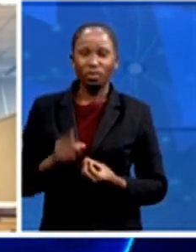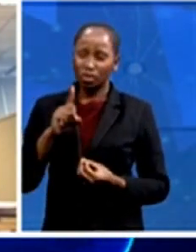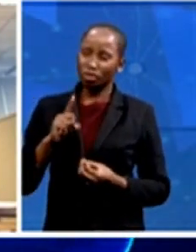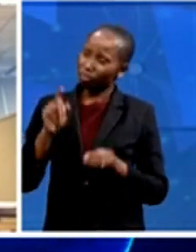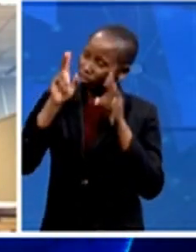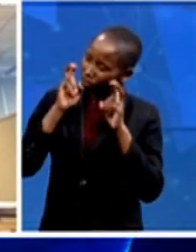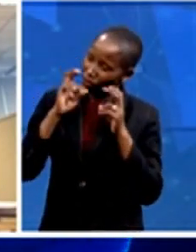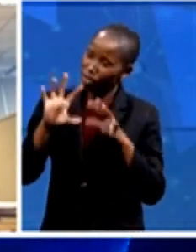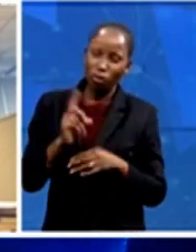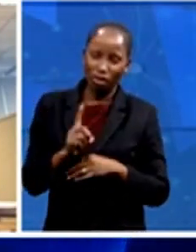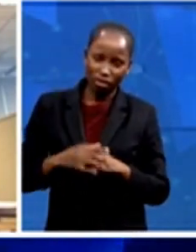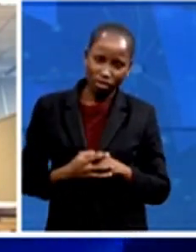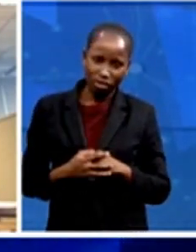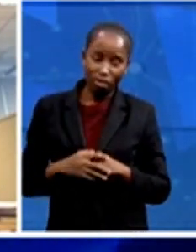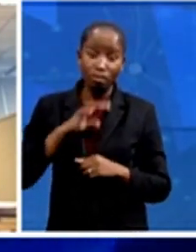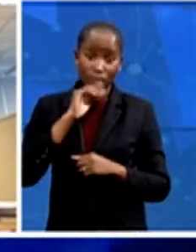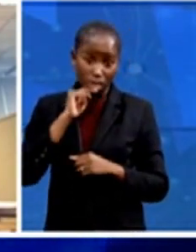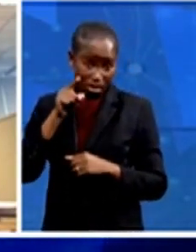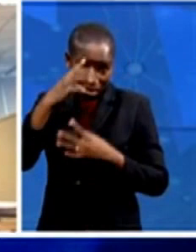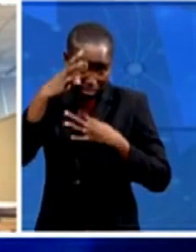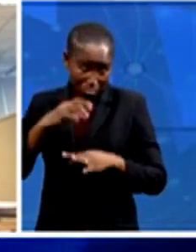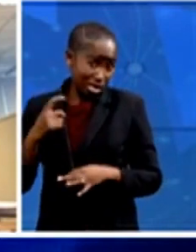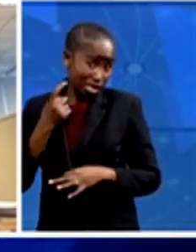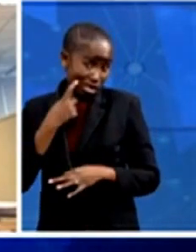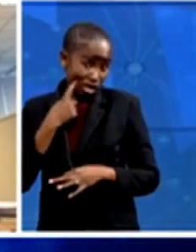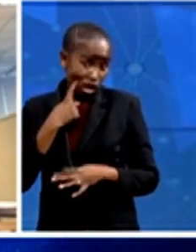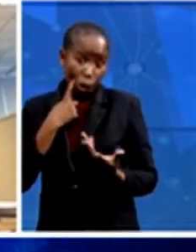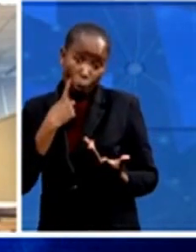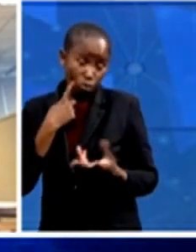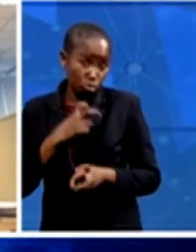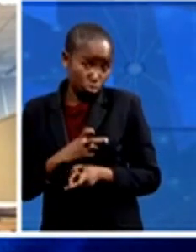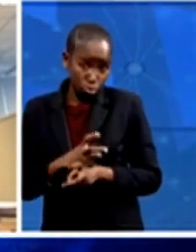these decisions about whether to proceed or not with the elections?